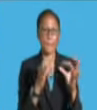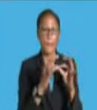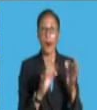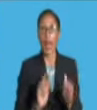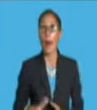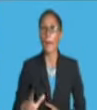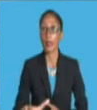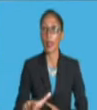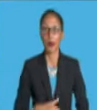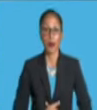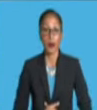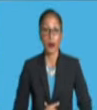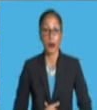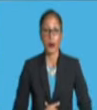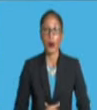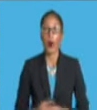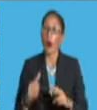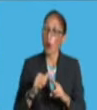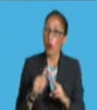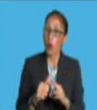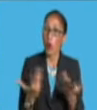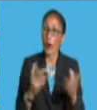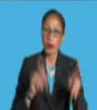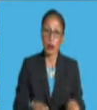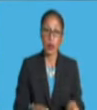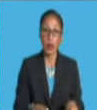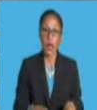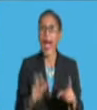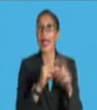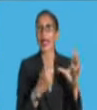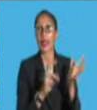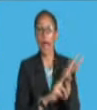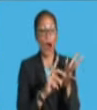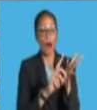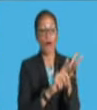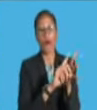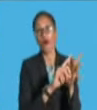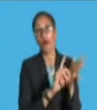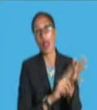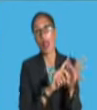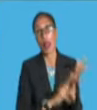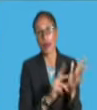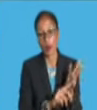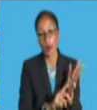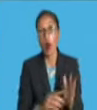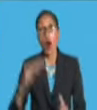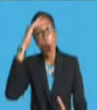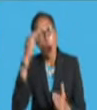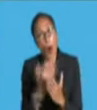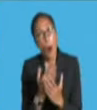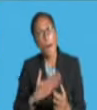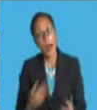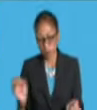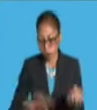Lambasa, and the place I currently reside, that is Double Level Housing, Nakasi. I hope my contribution over the next